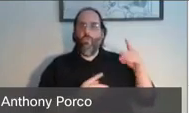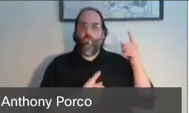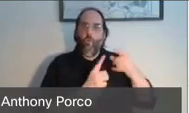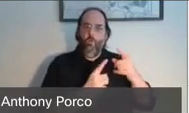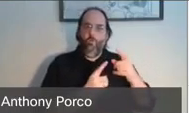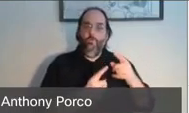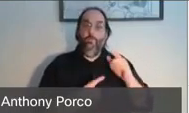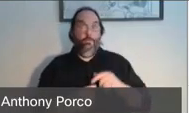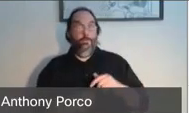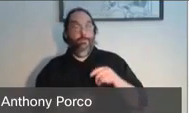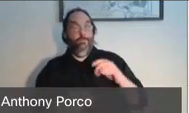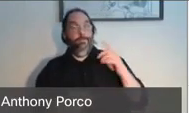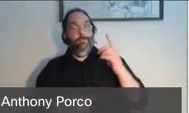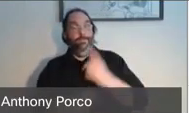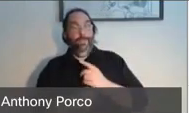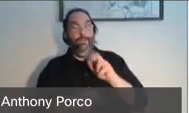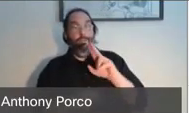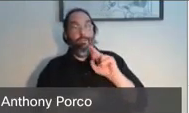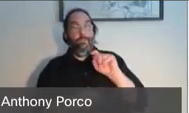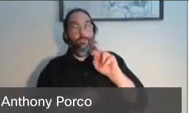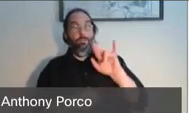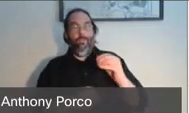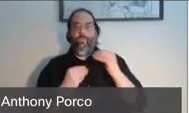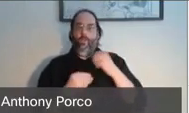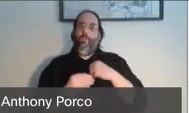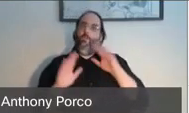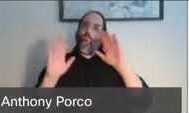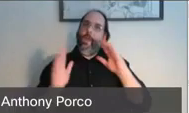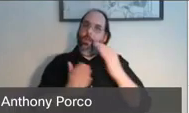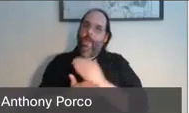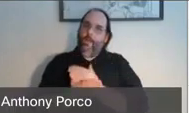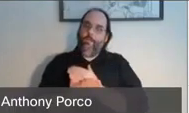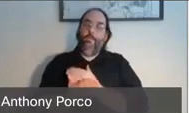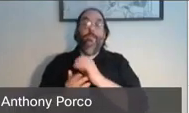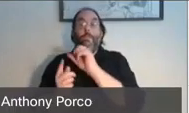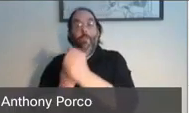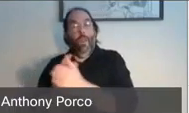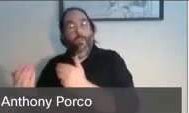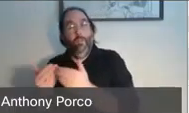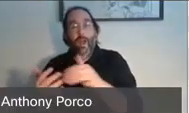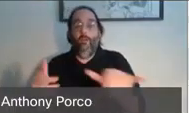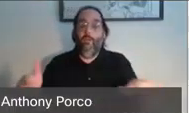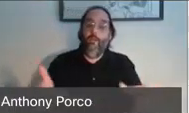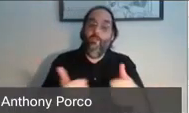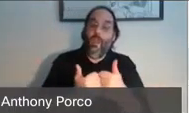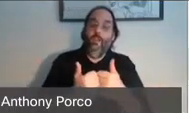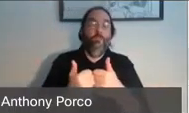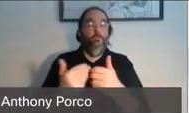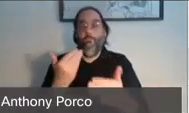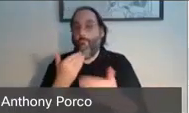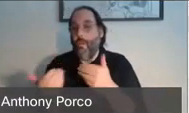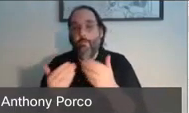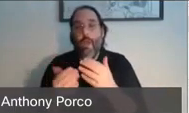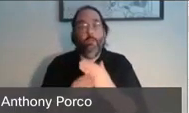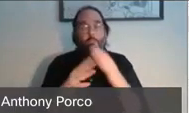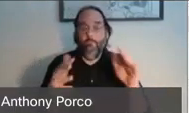me an incredible and valuable life lesson. No matter what the circumstances, the challenges, or the obstacles. In order